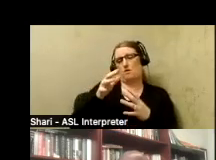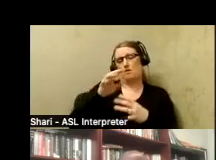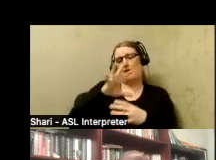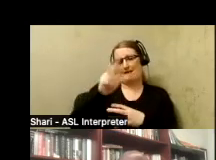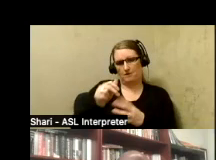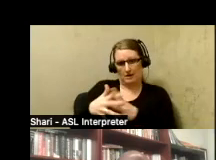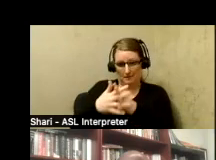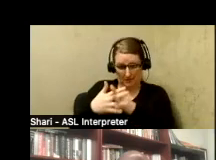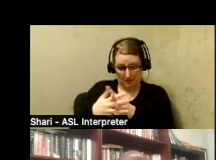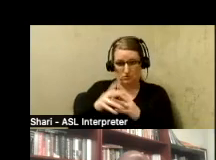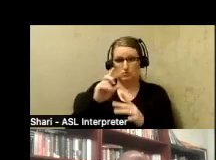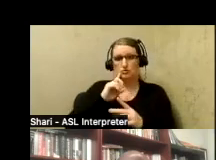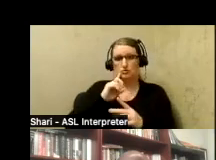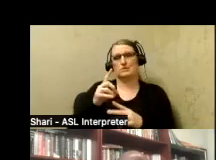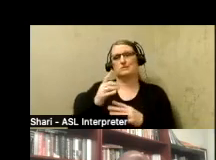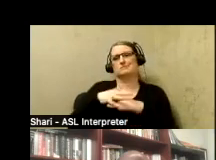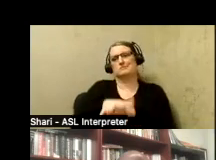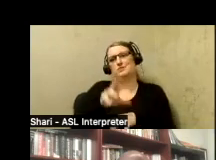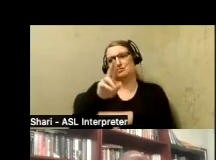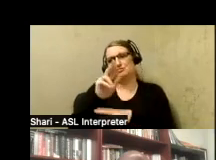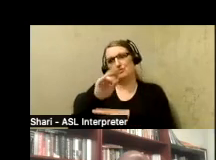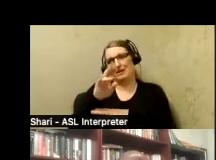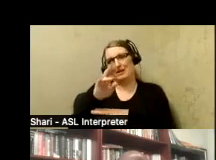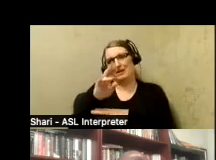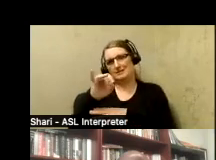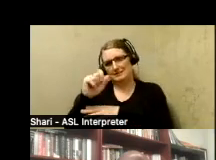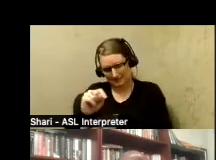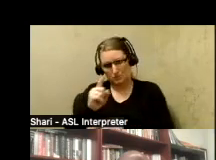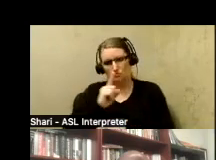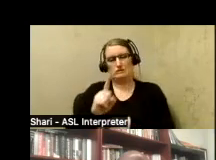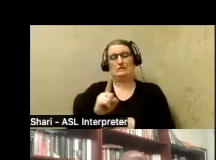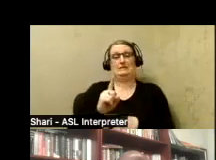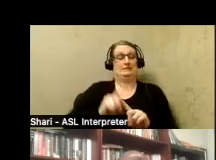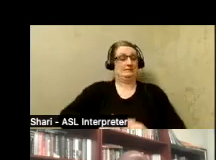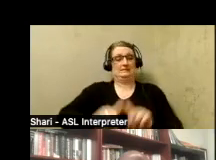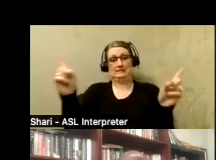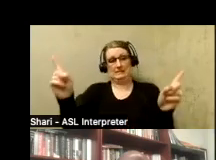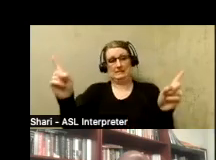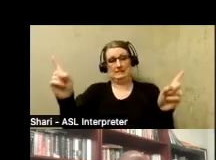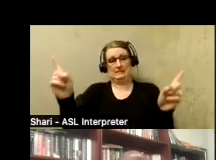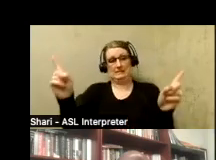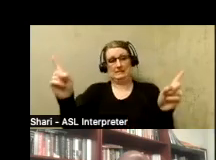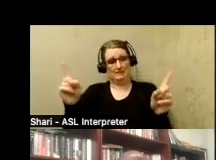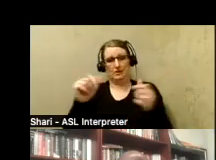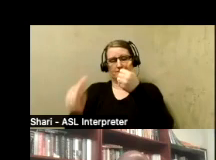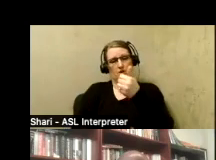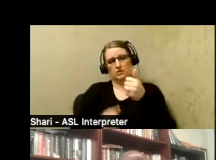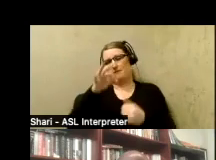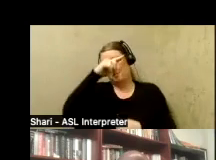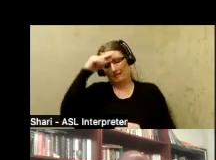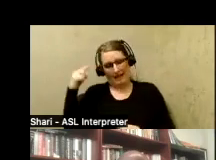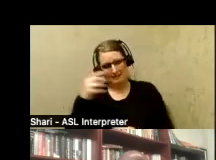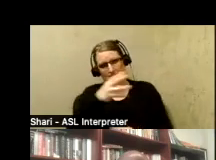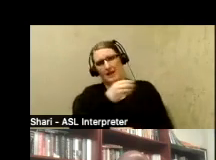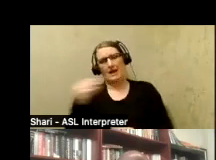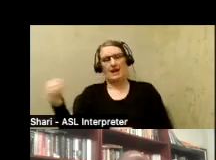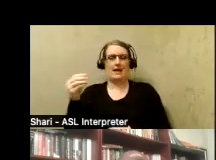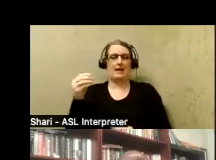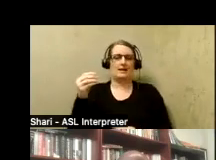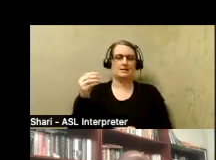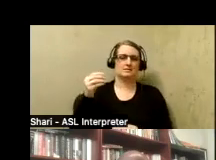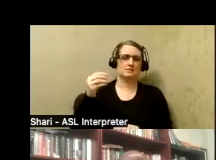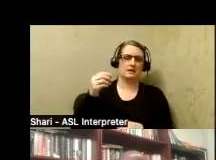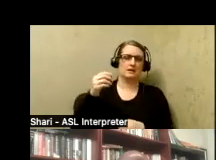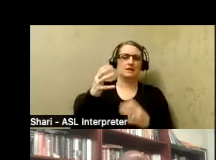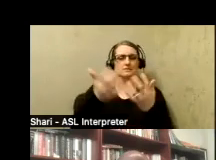this largely conformed to the racist mores of the day, which asserted fundamental difference and inferiority of Blacks and